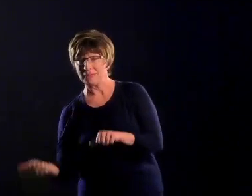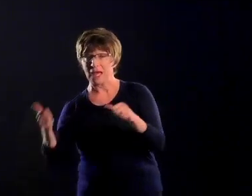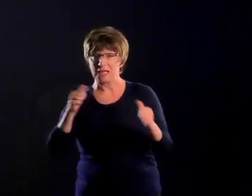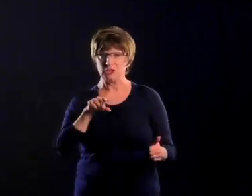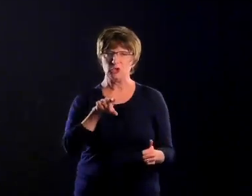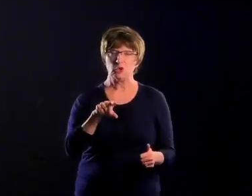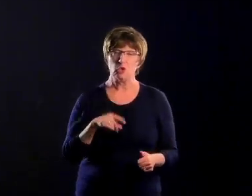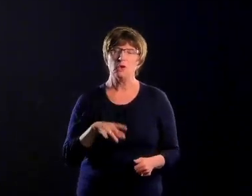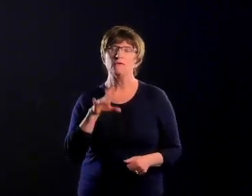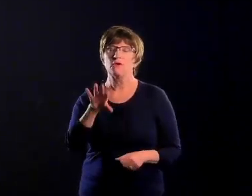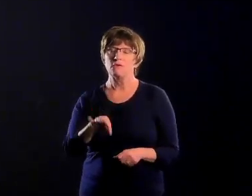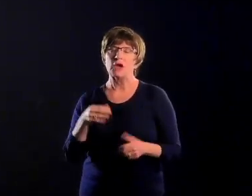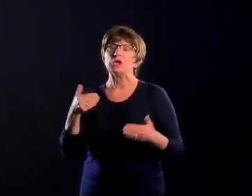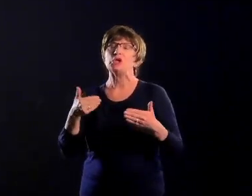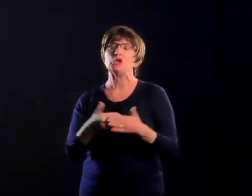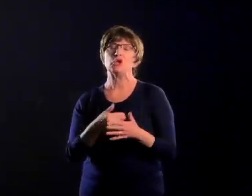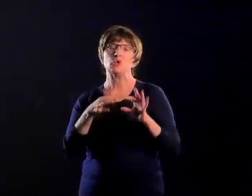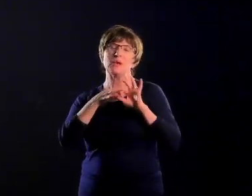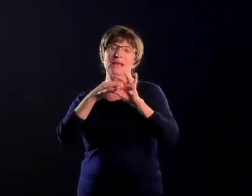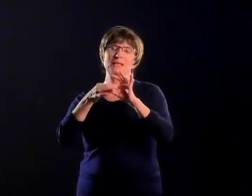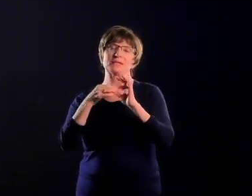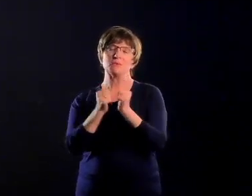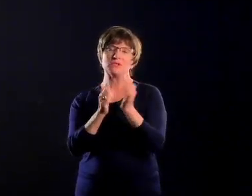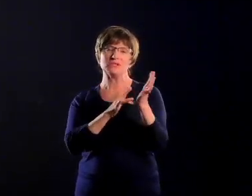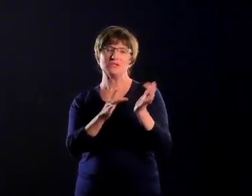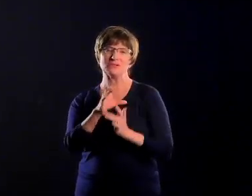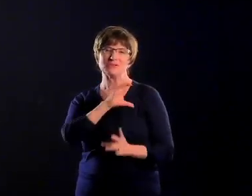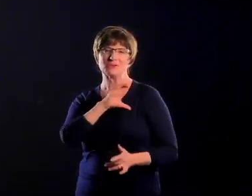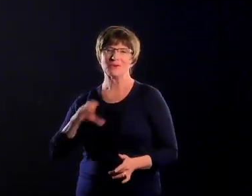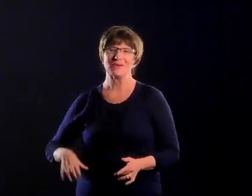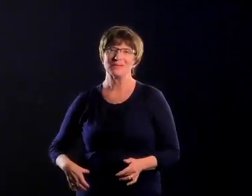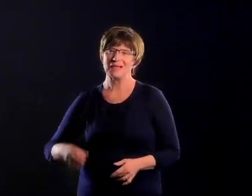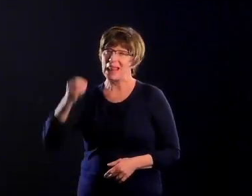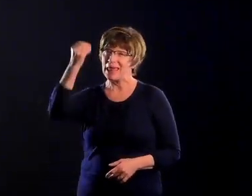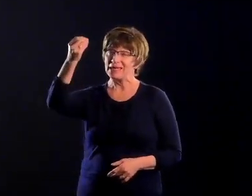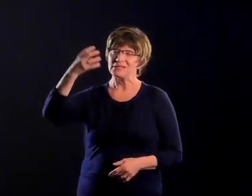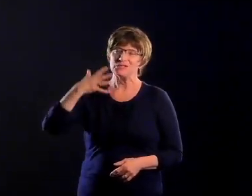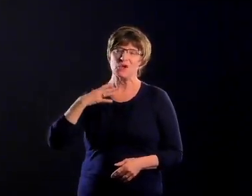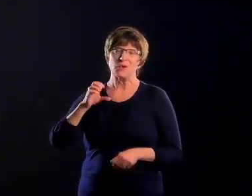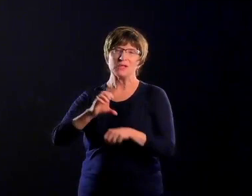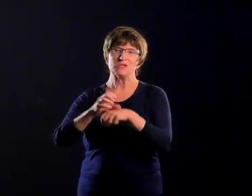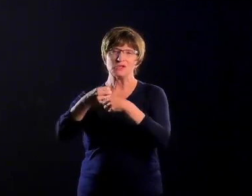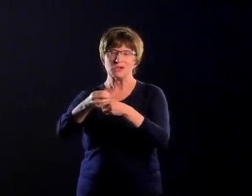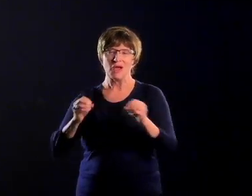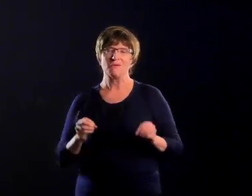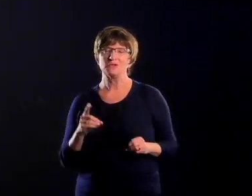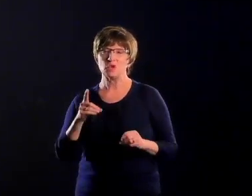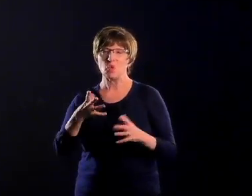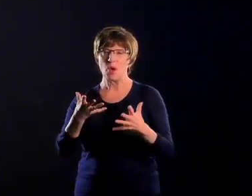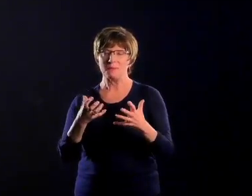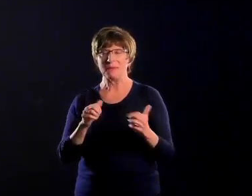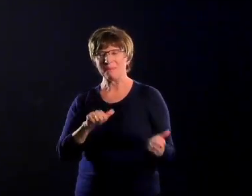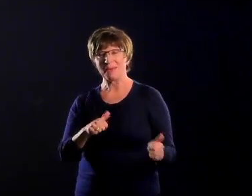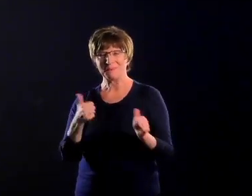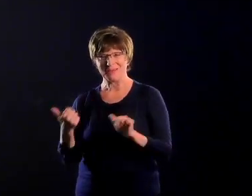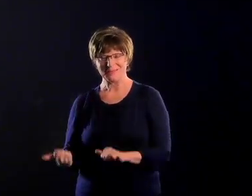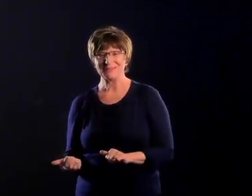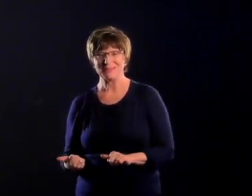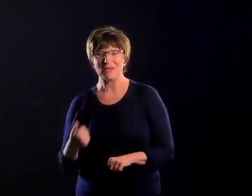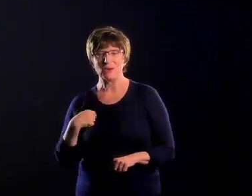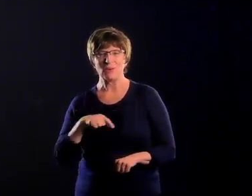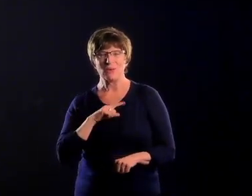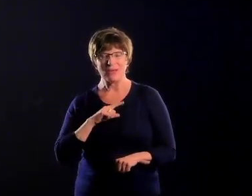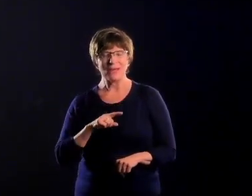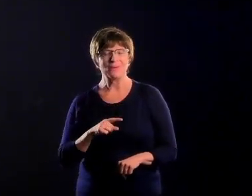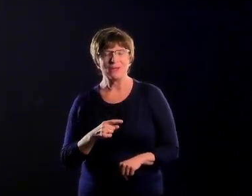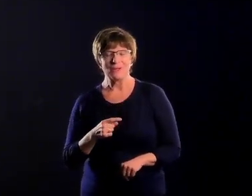have a newfound relationship with Jesus Christ. Just let us know in the church office that you want to be baptized, and we would love to stand with you